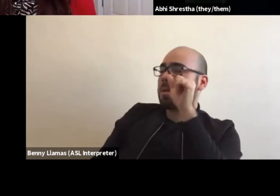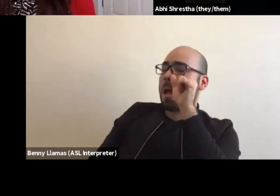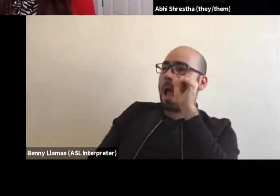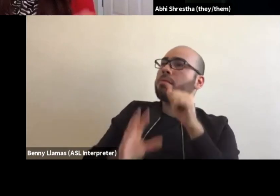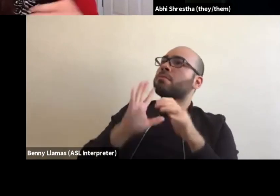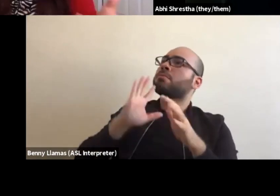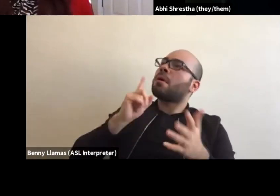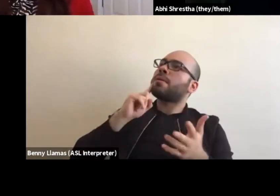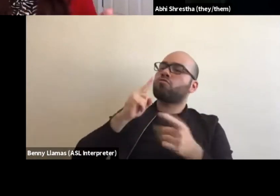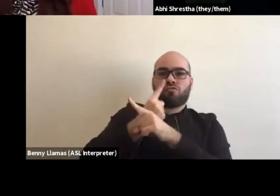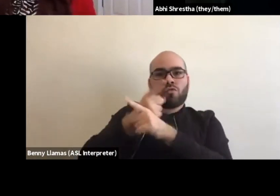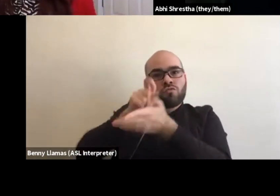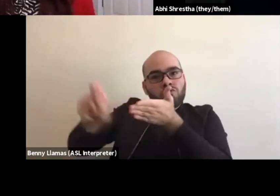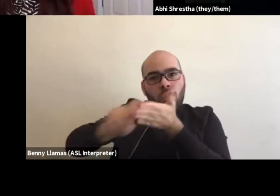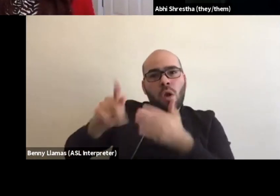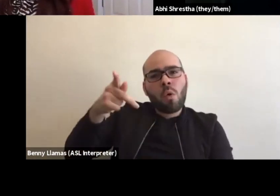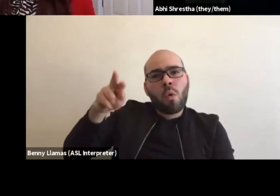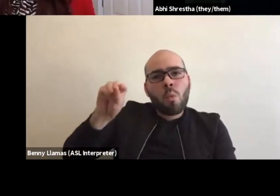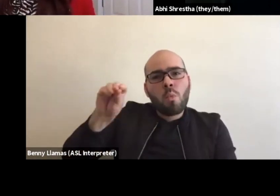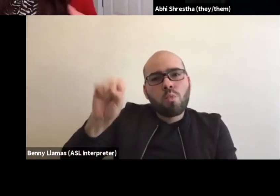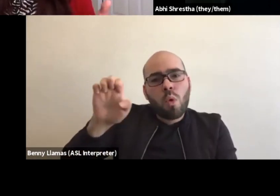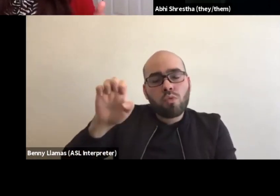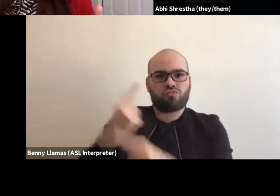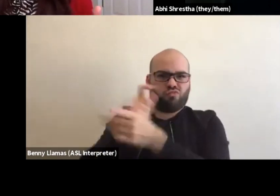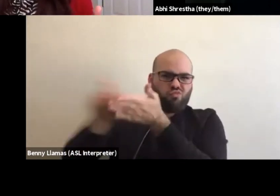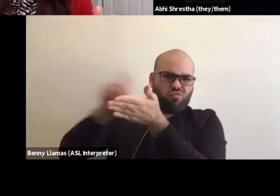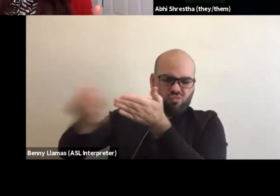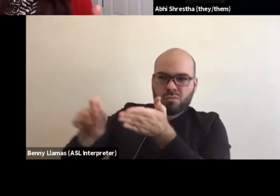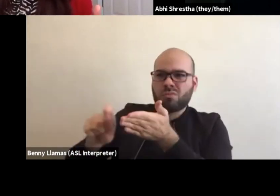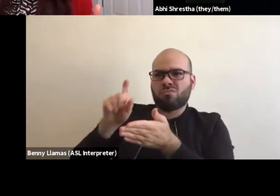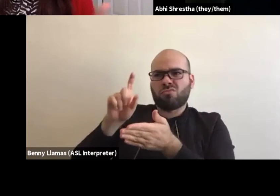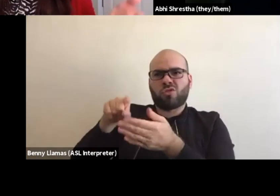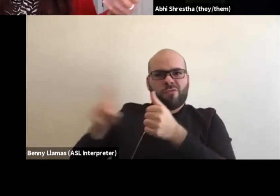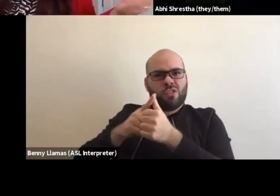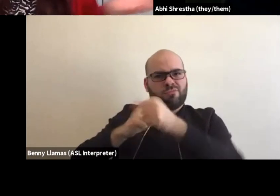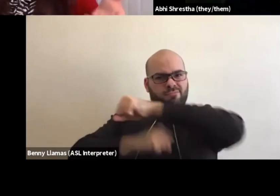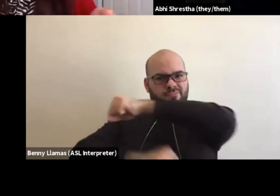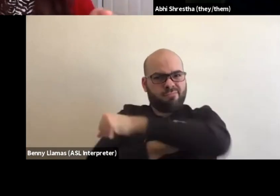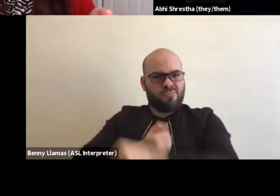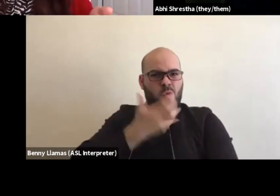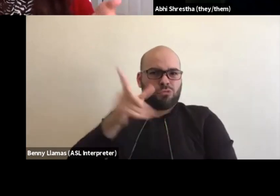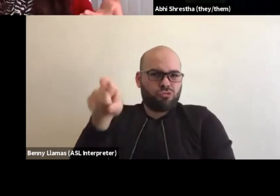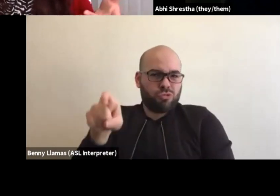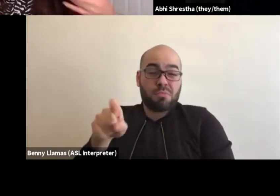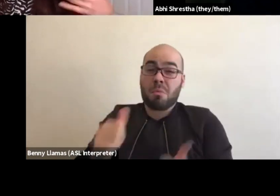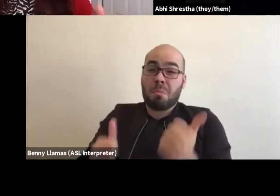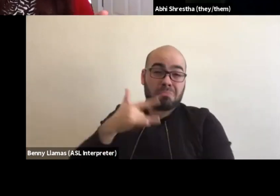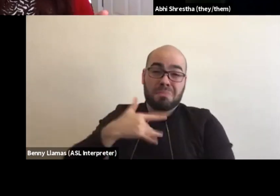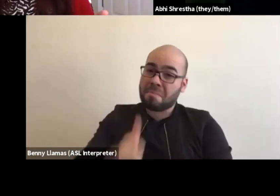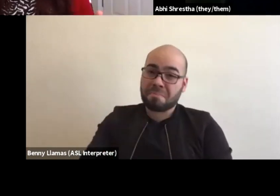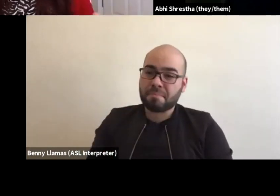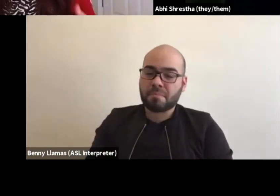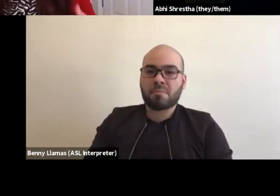feel like all prose writers should read poetry, if not write it. But I don't think a lot do. I think a lot of people are